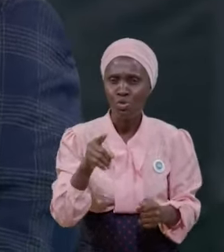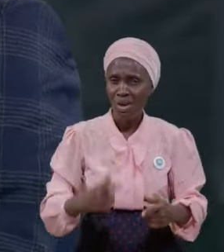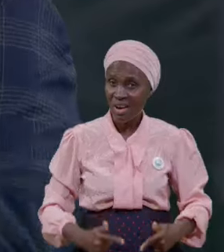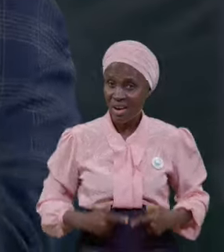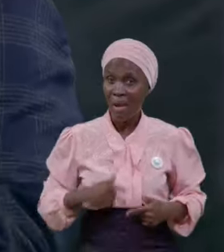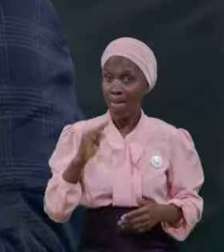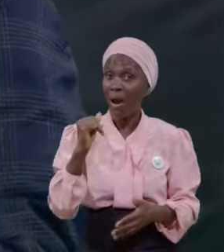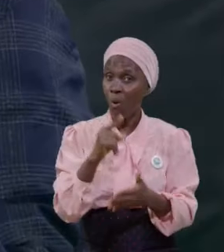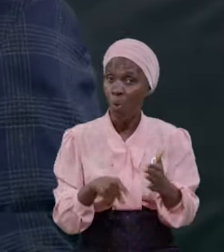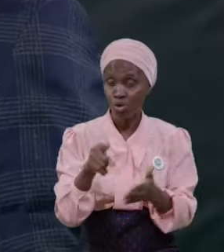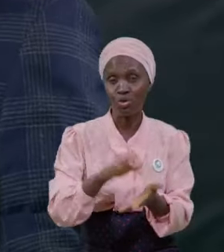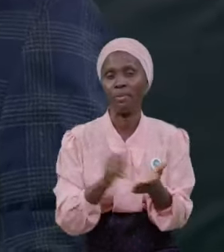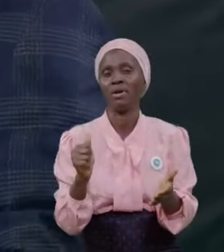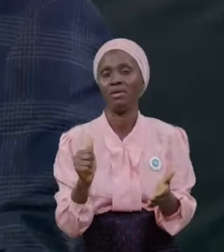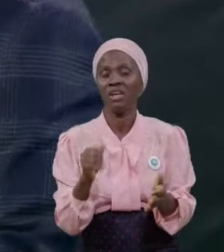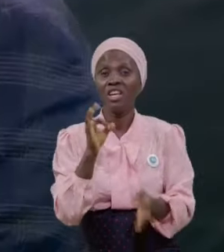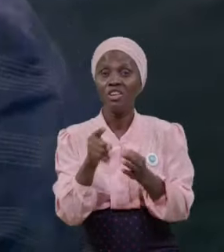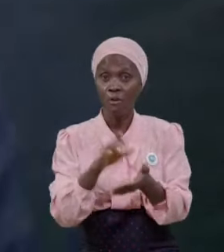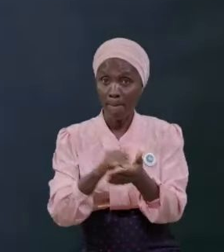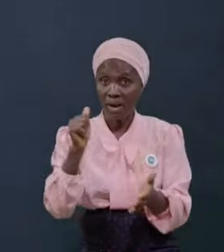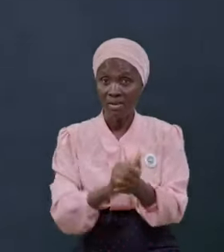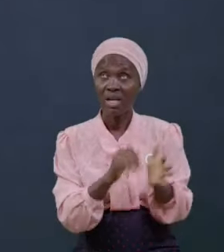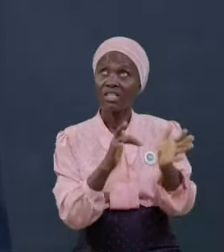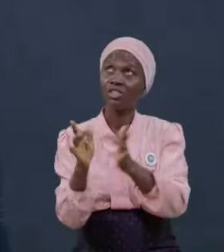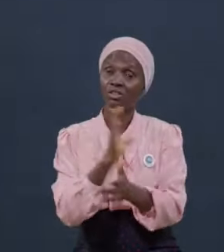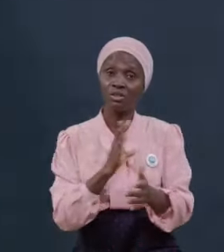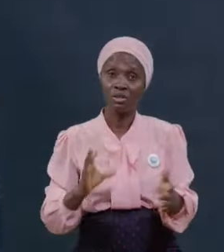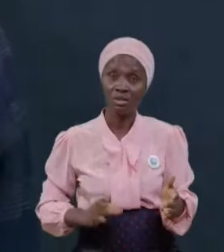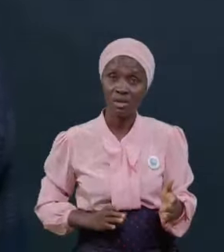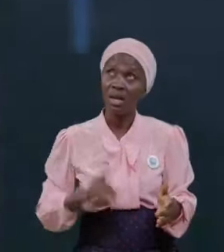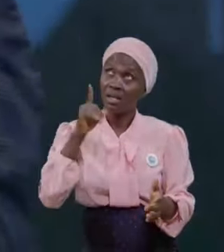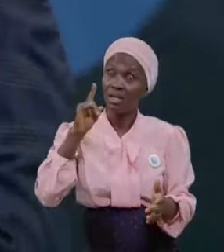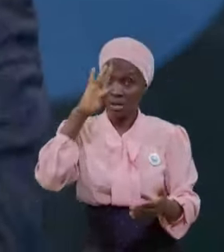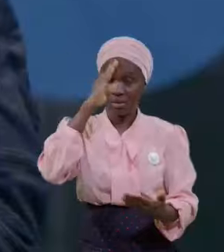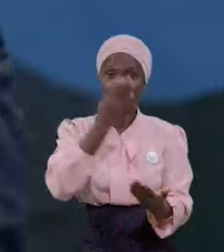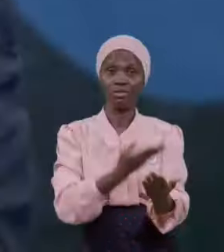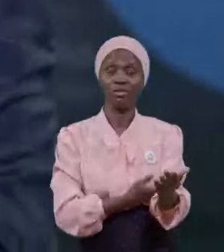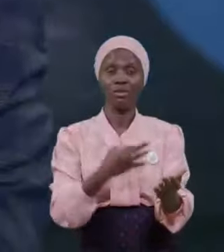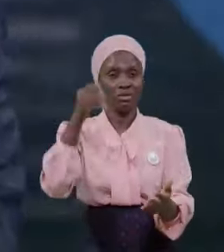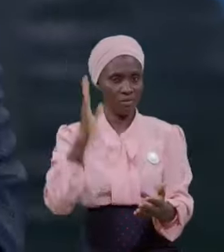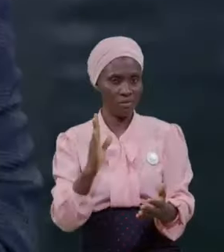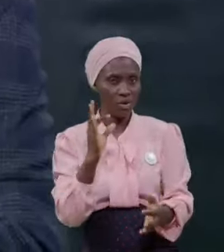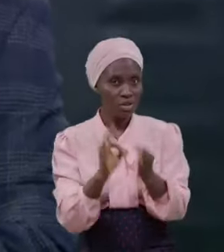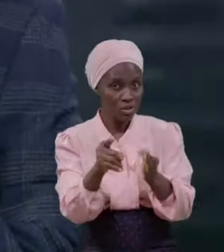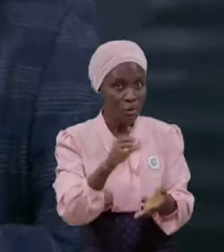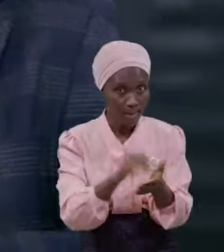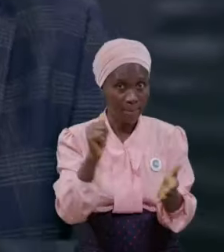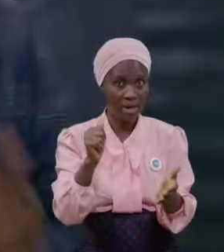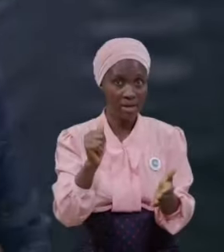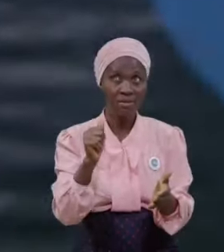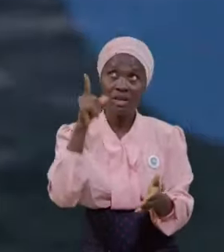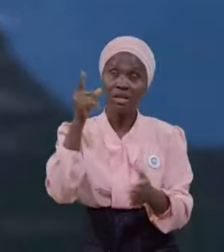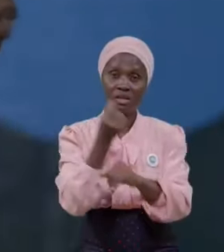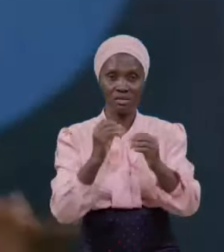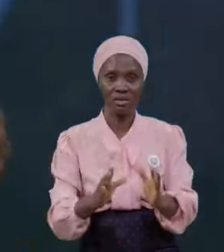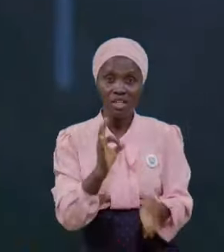Christ is the Son of God, if you believe he is Savior, if you believe he is Redeemer, if